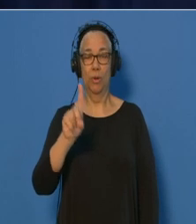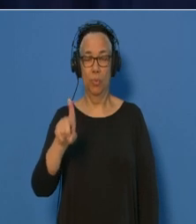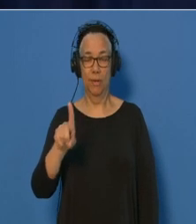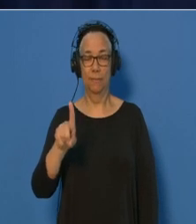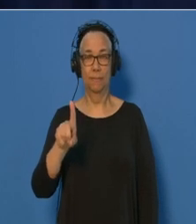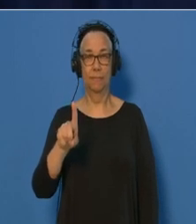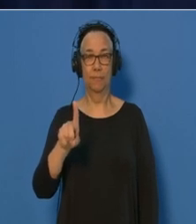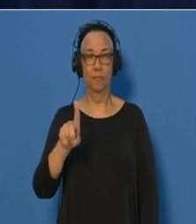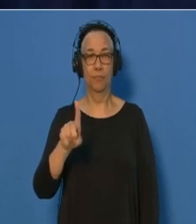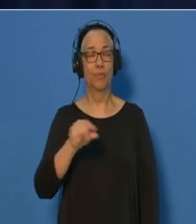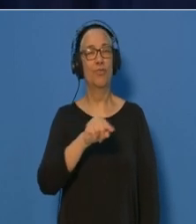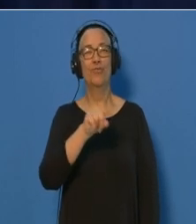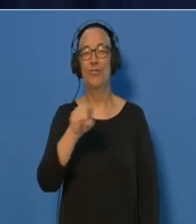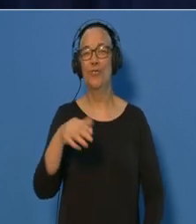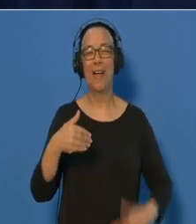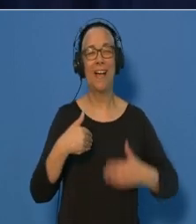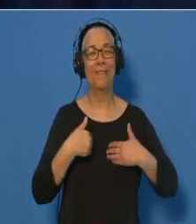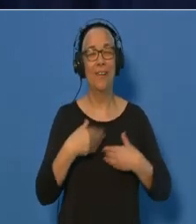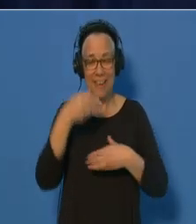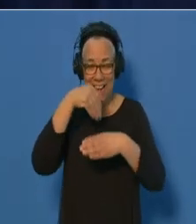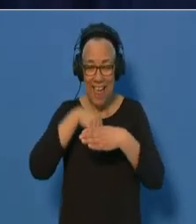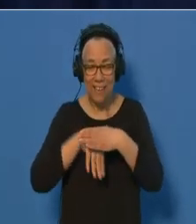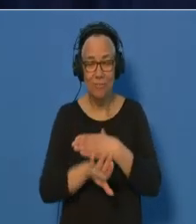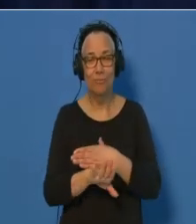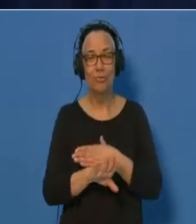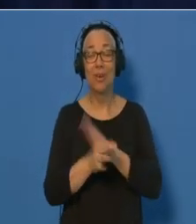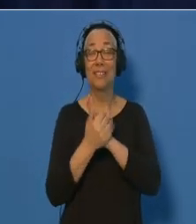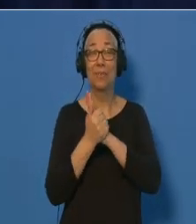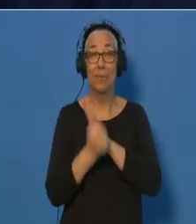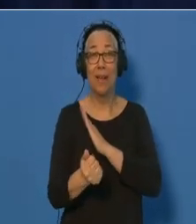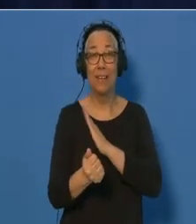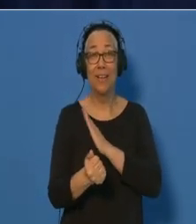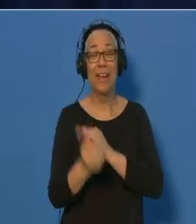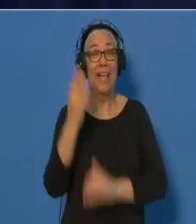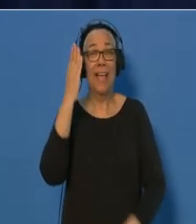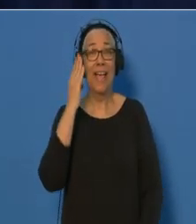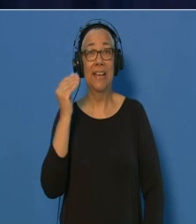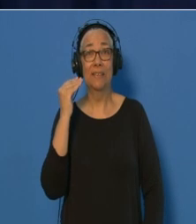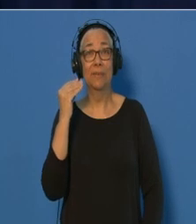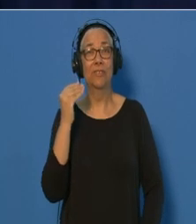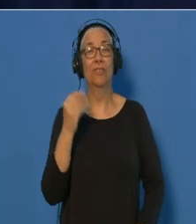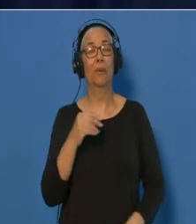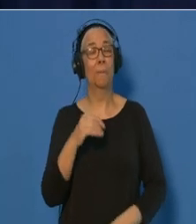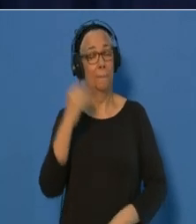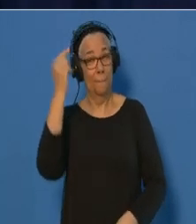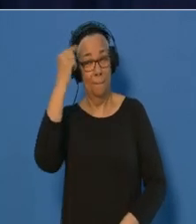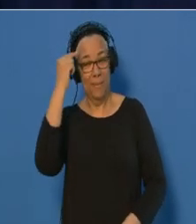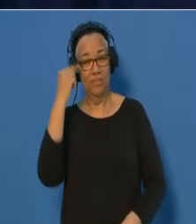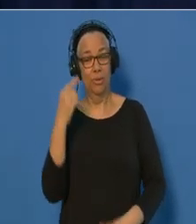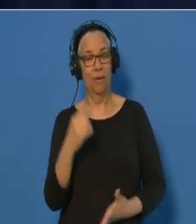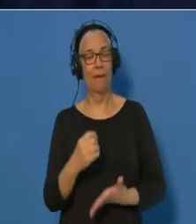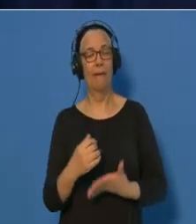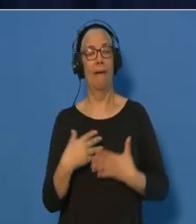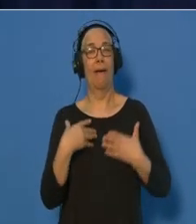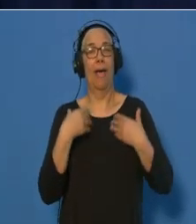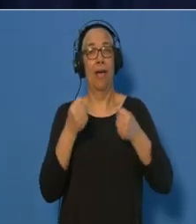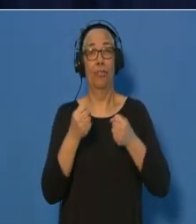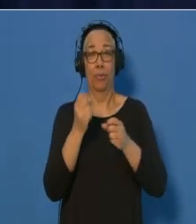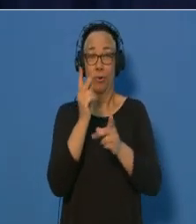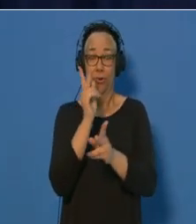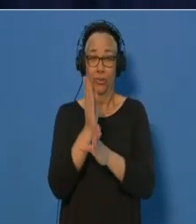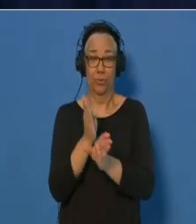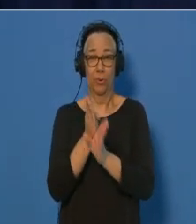543-1111, you will have access to a qualified, experienced mental health practitioner to talk to if you're